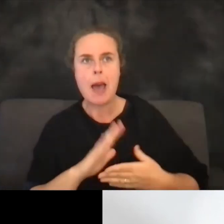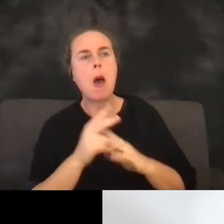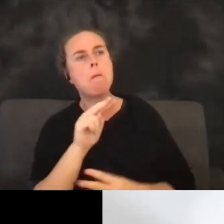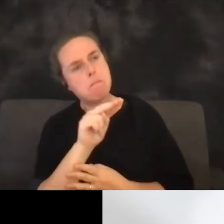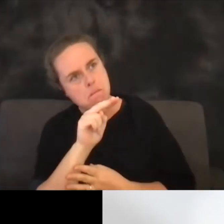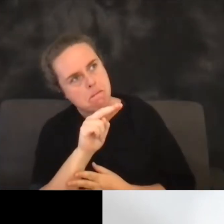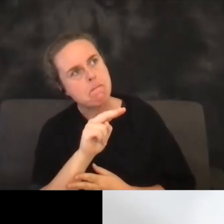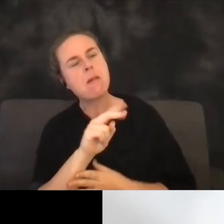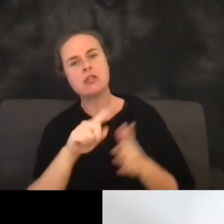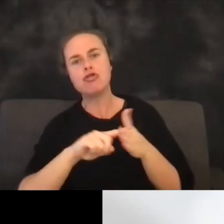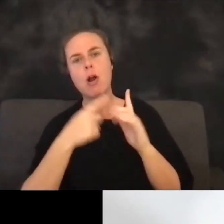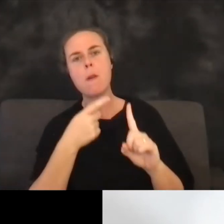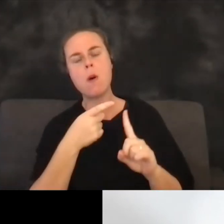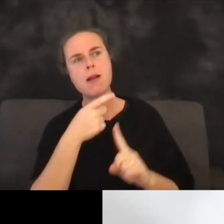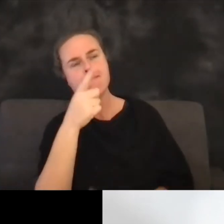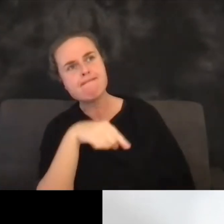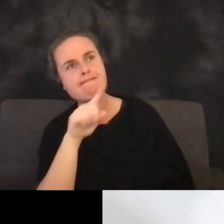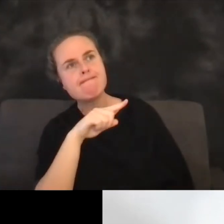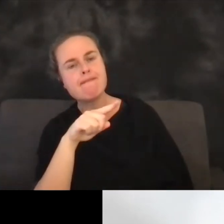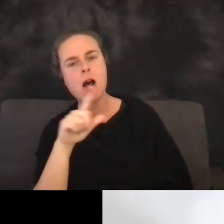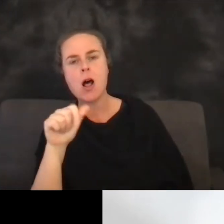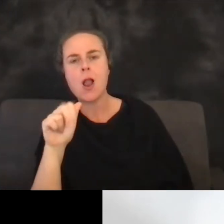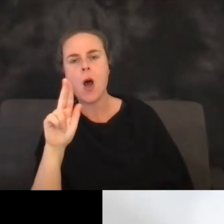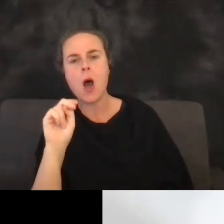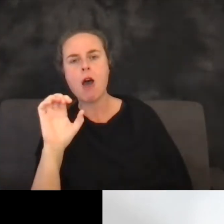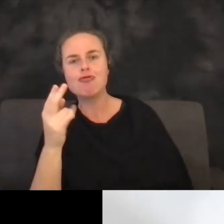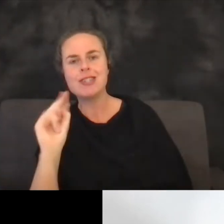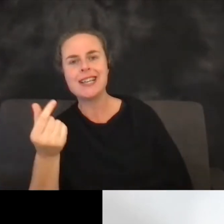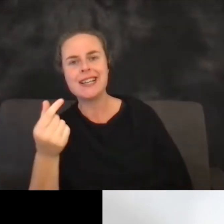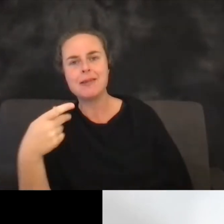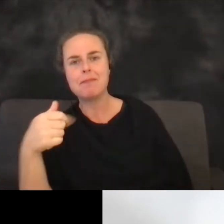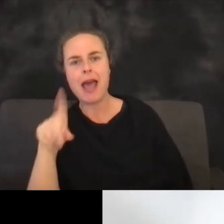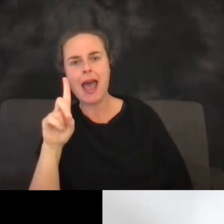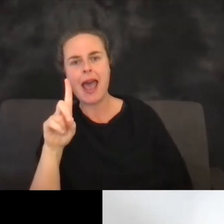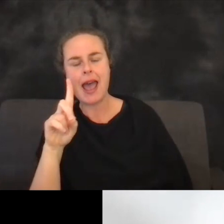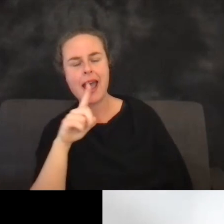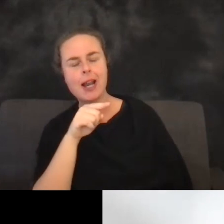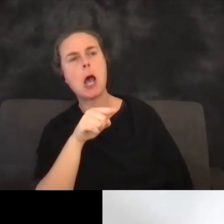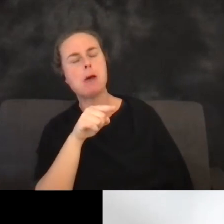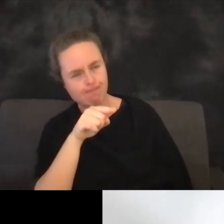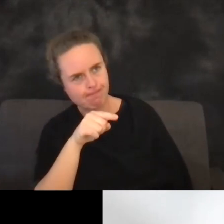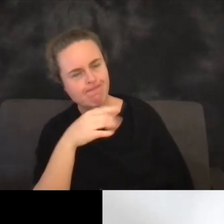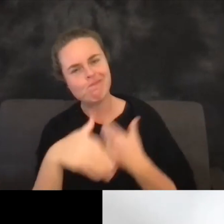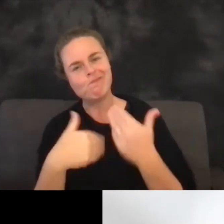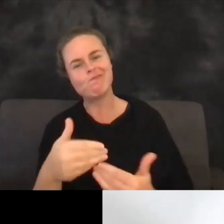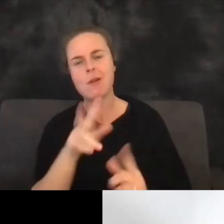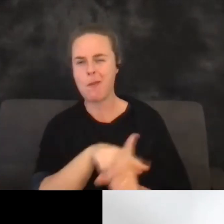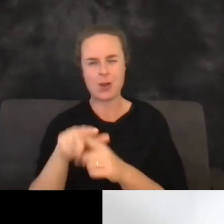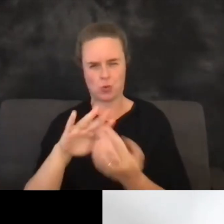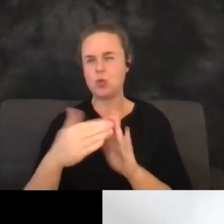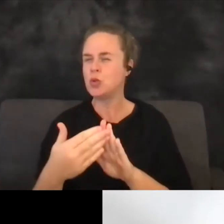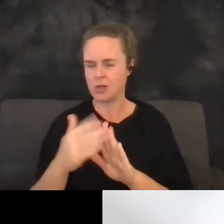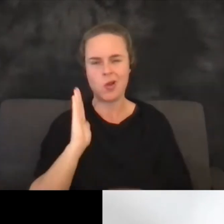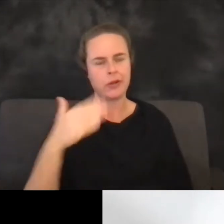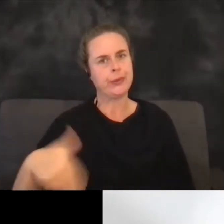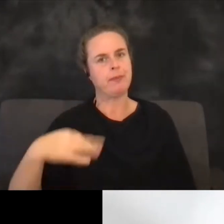region and in our accountable community for help. So thank you, everybody. Yeah, thank you for participants. It's always brave